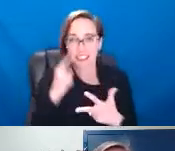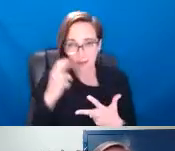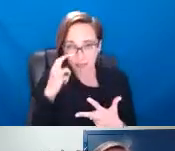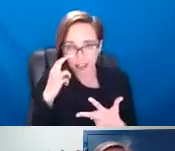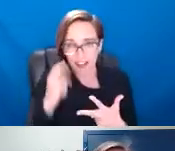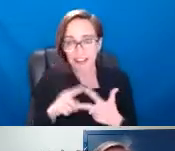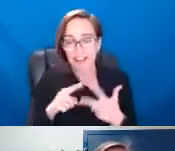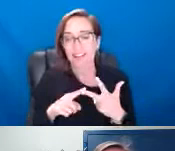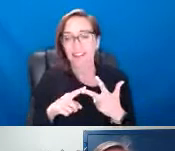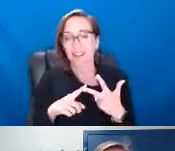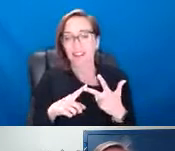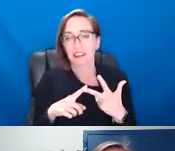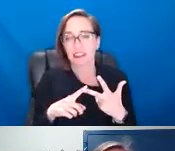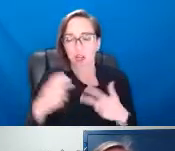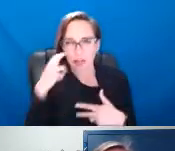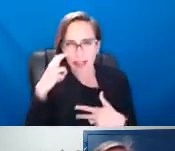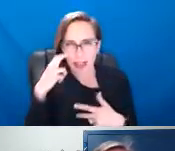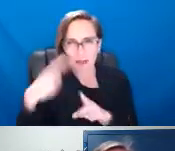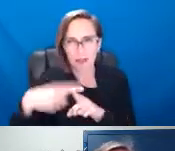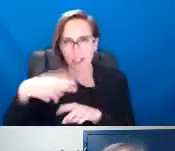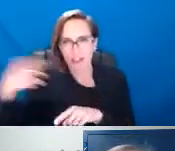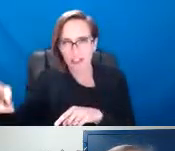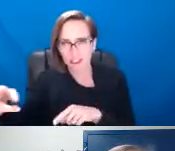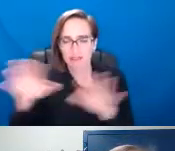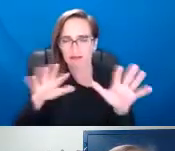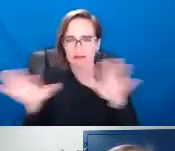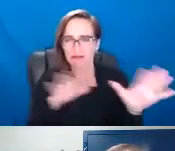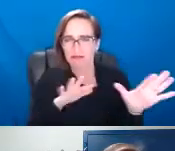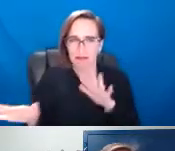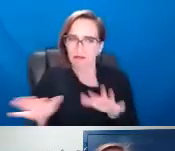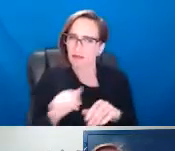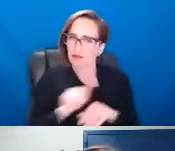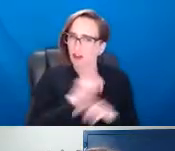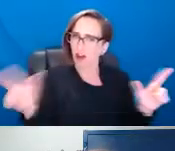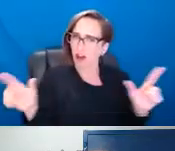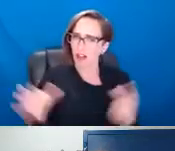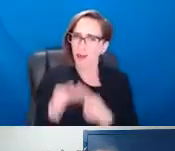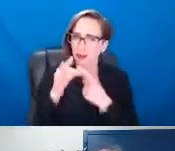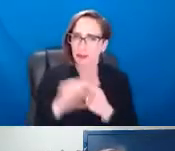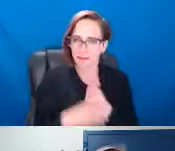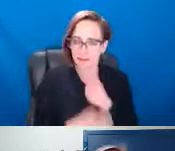of communication and it is adaptable. So moving forward,